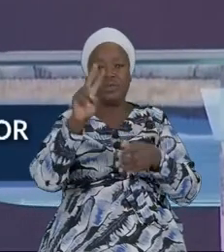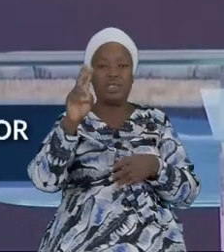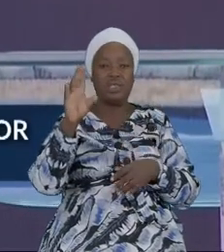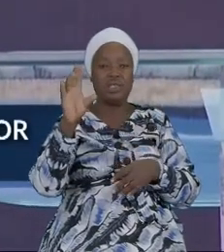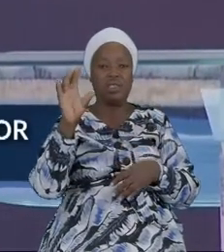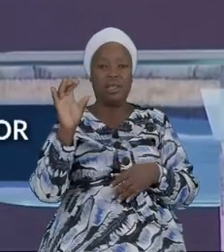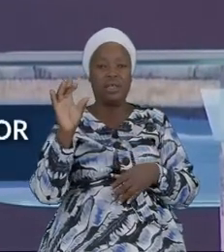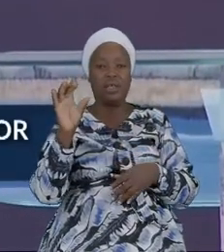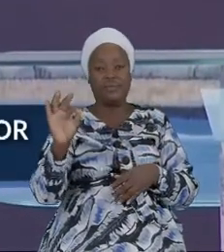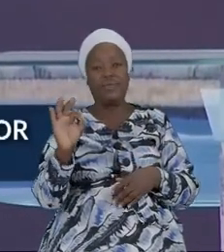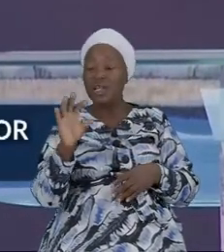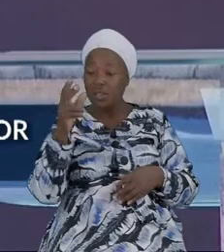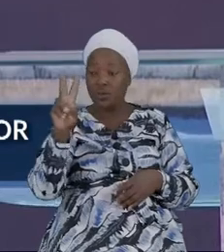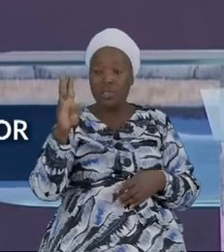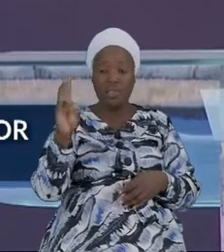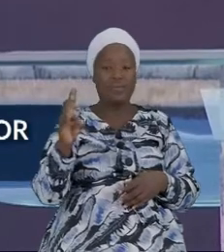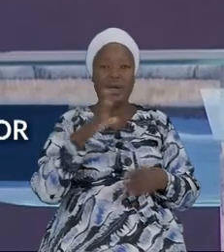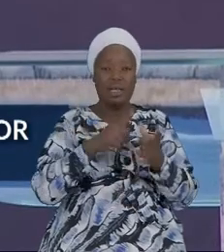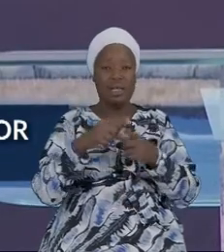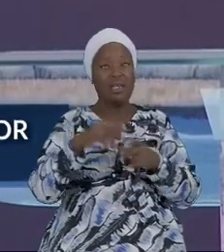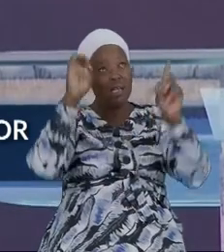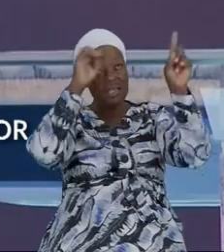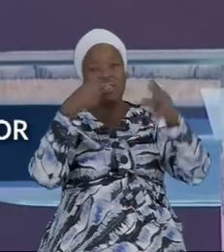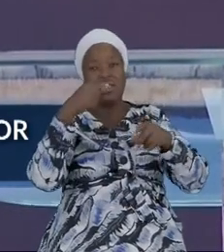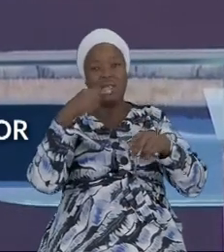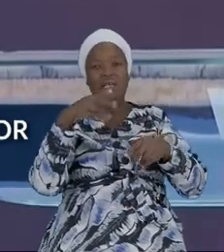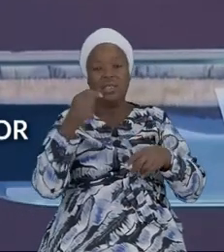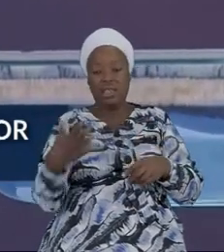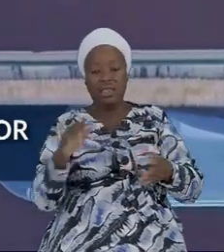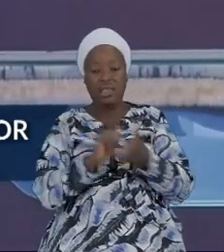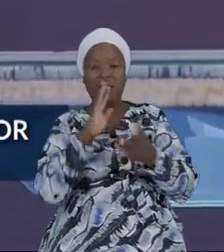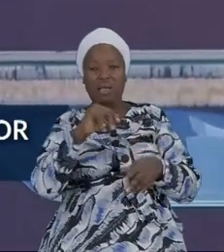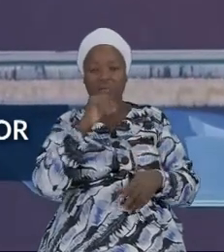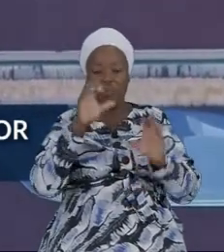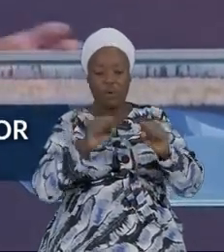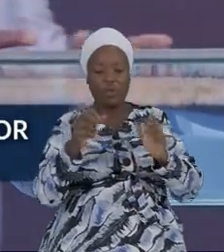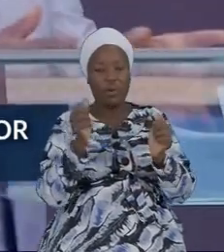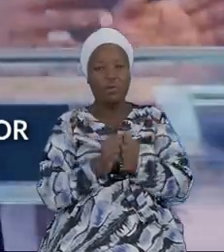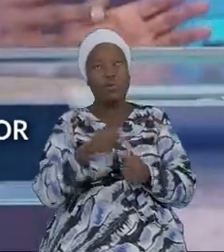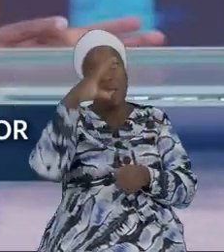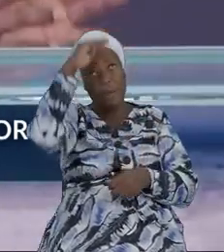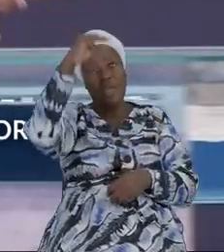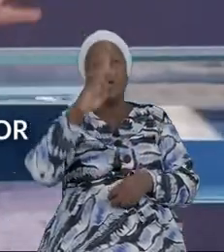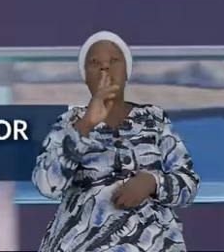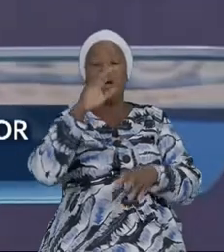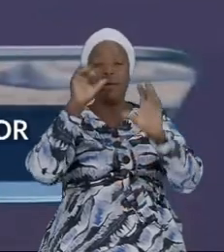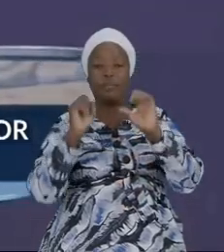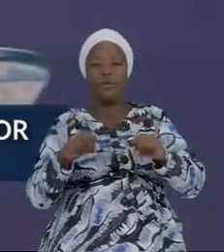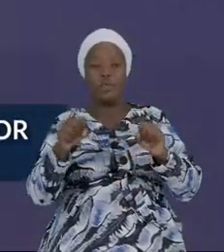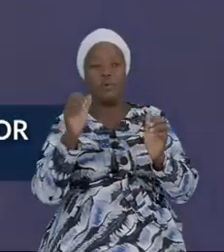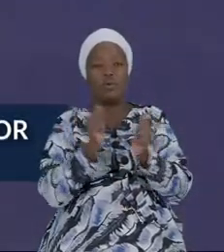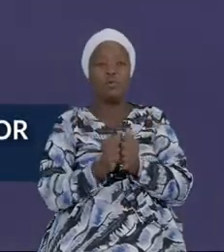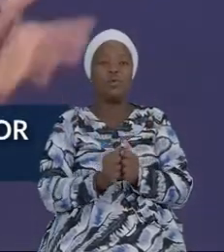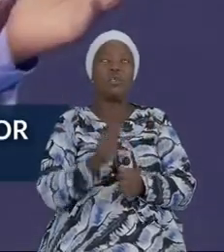said, the things which are impossible with men are possible with